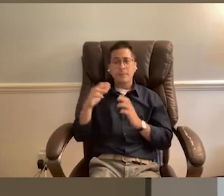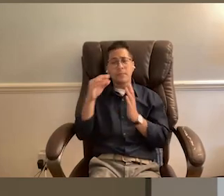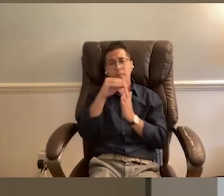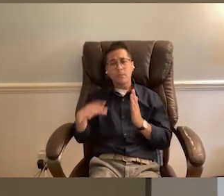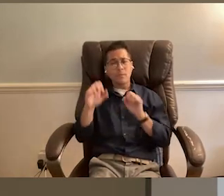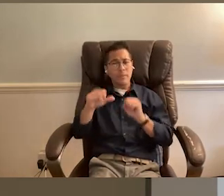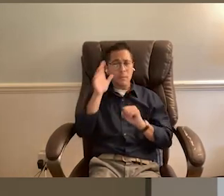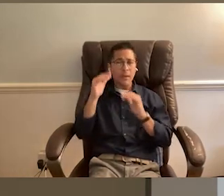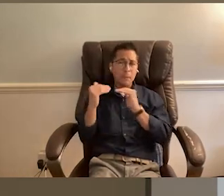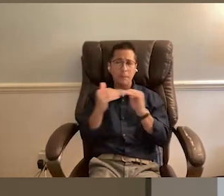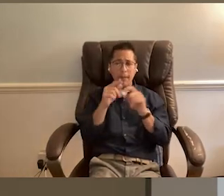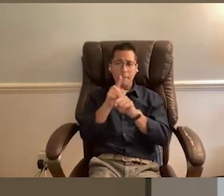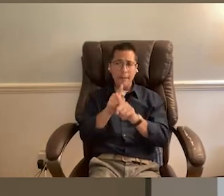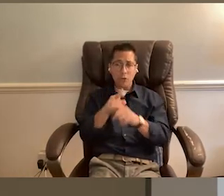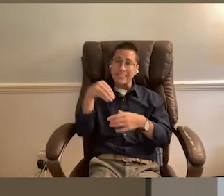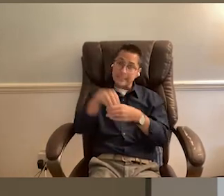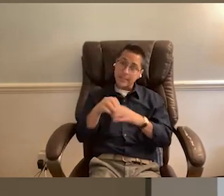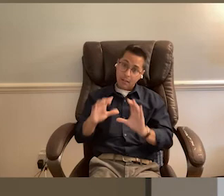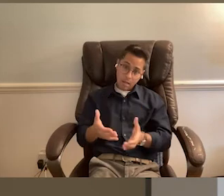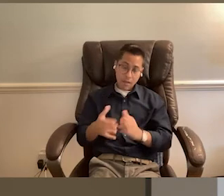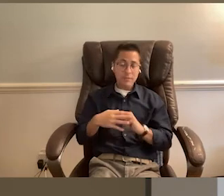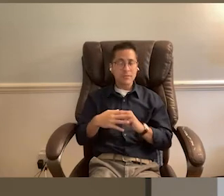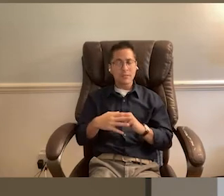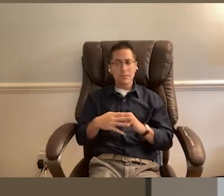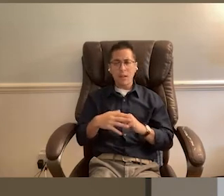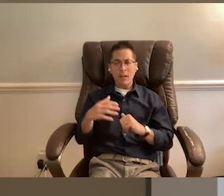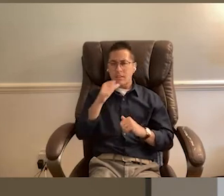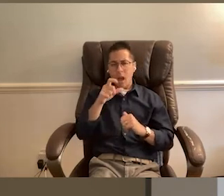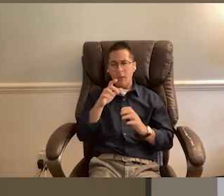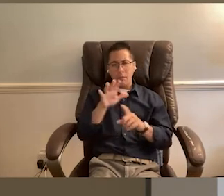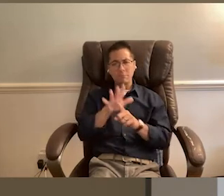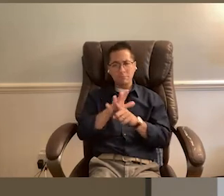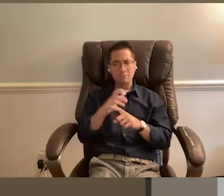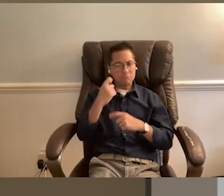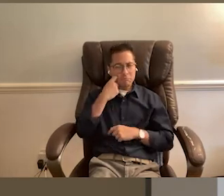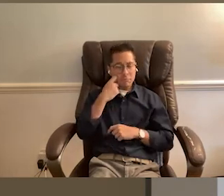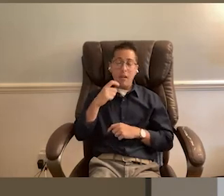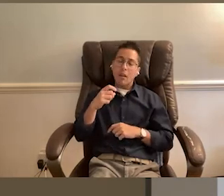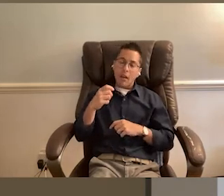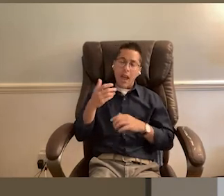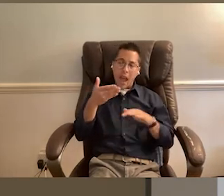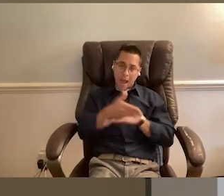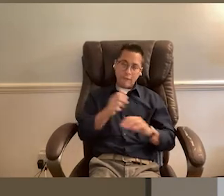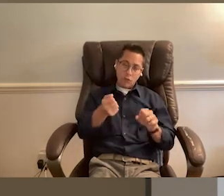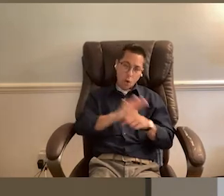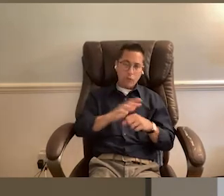commitment. So if they come in and they say, hey, I'm taking 5-6 classes and I have an internship, but from 10 a.m. to 11